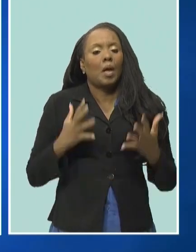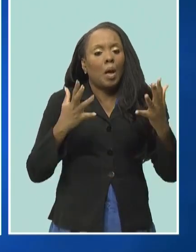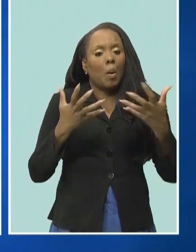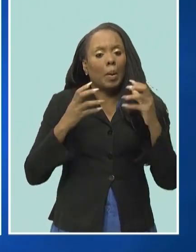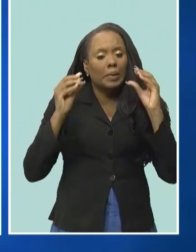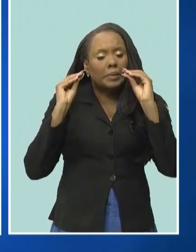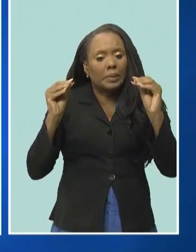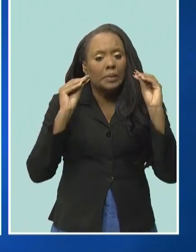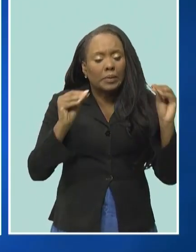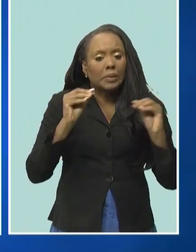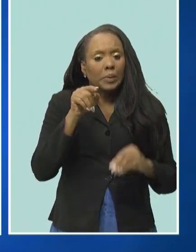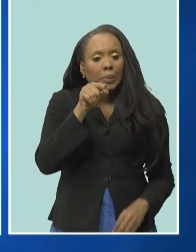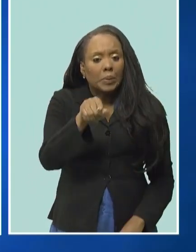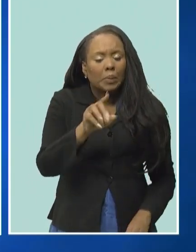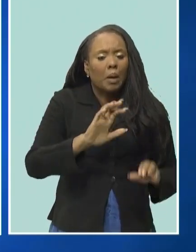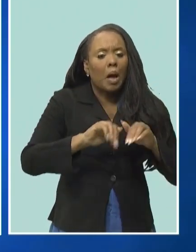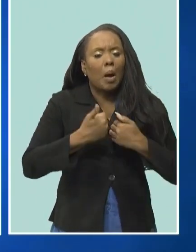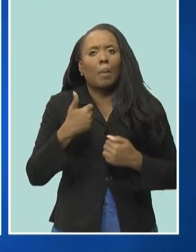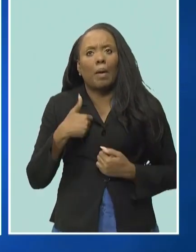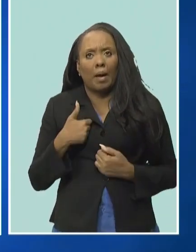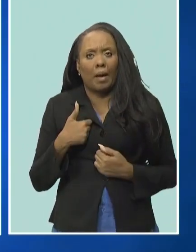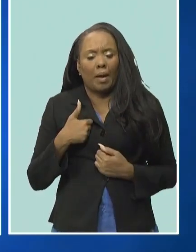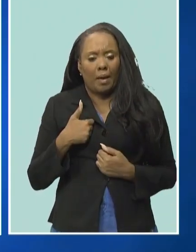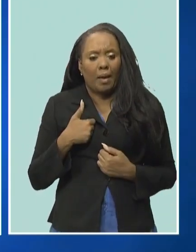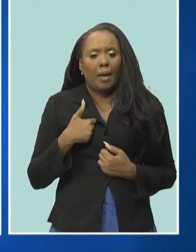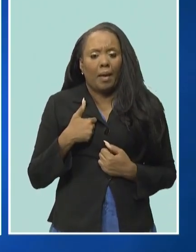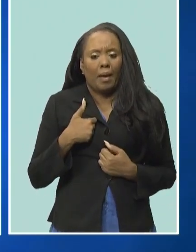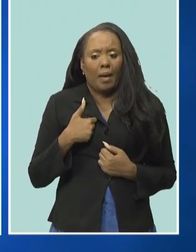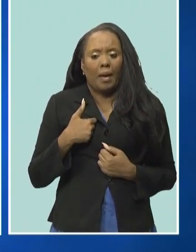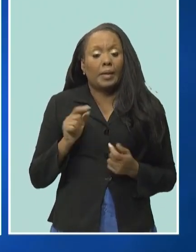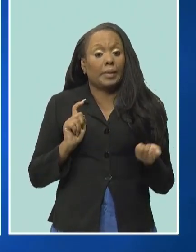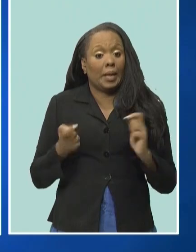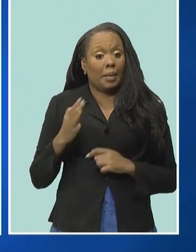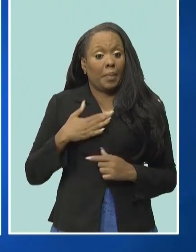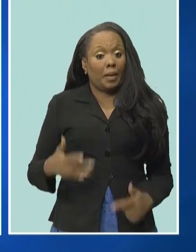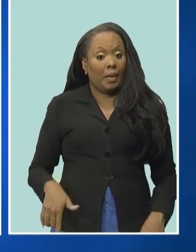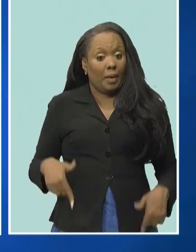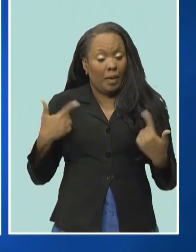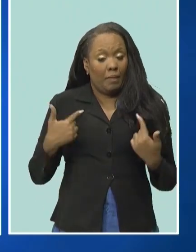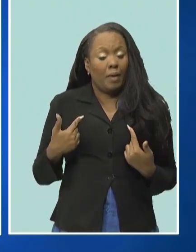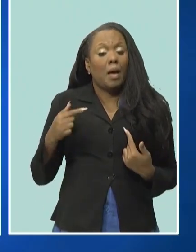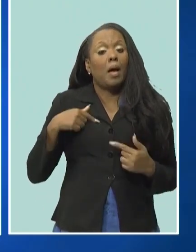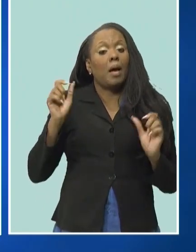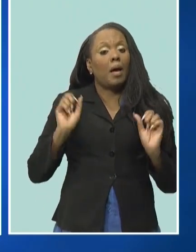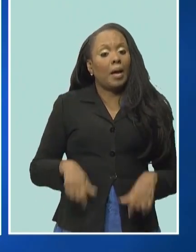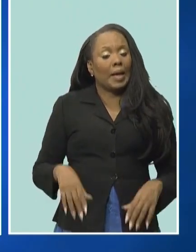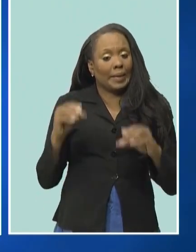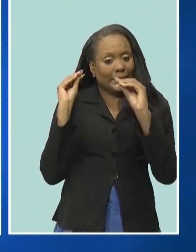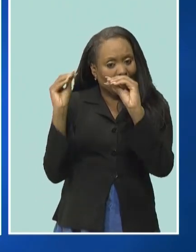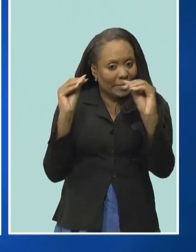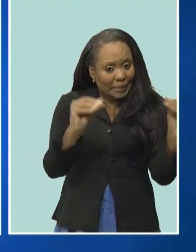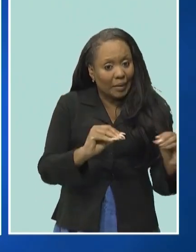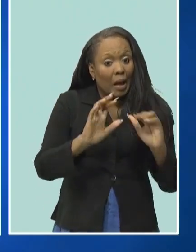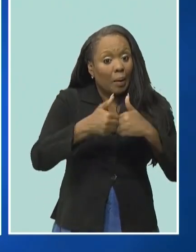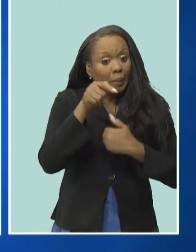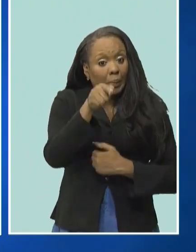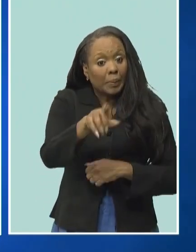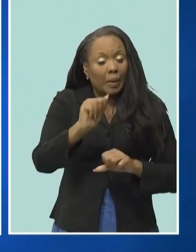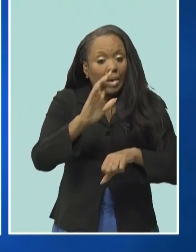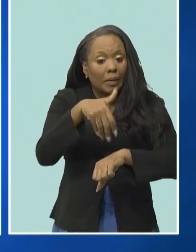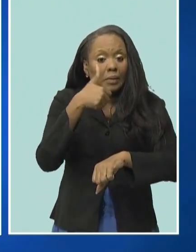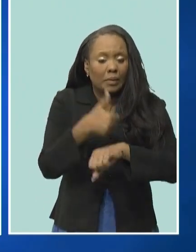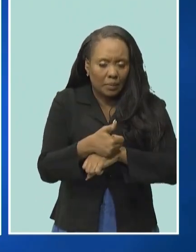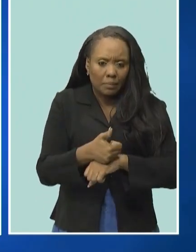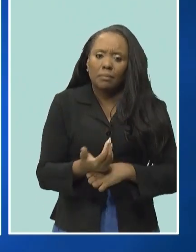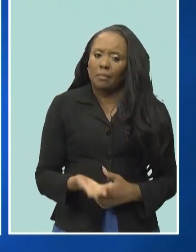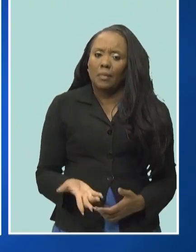how I did it because I have gained the results, and with the results I can teach you how you can also implement what I have